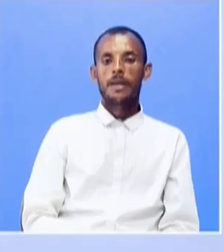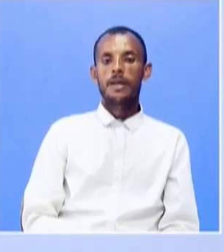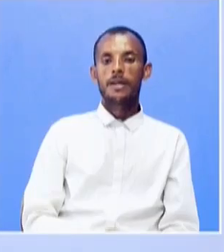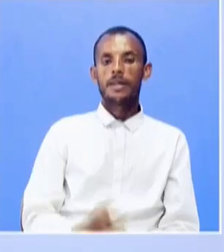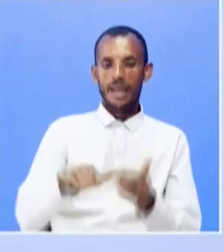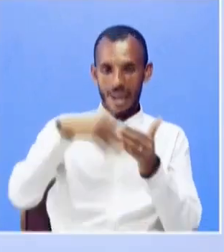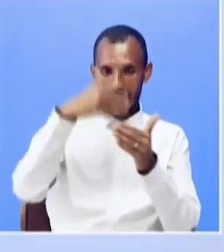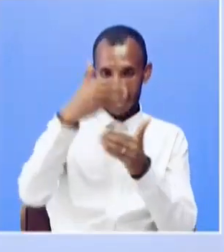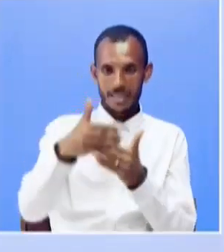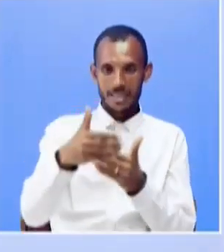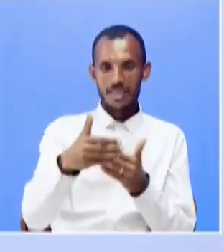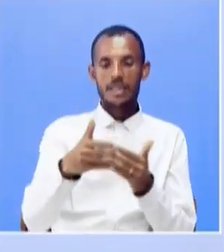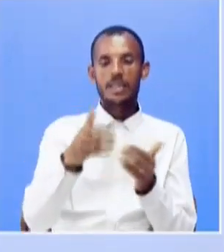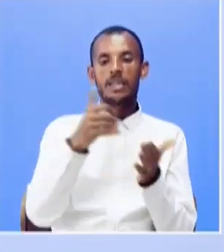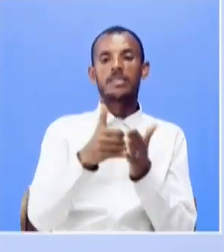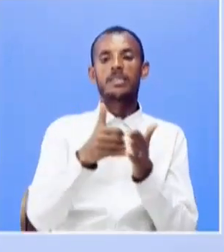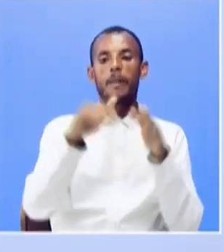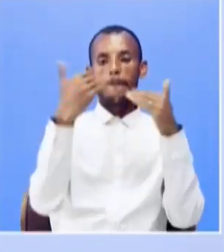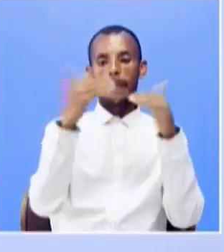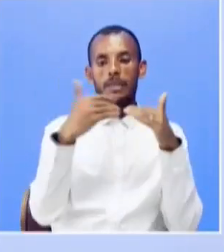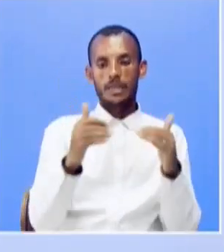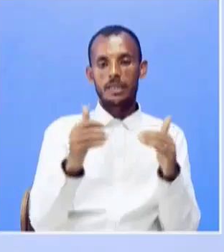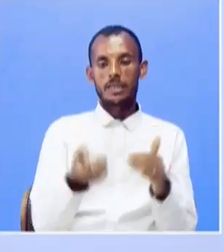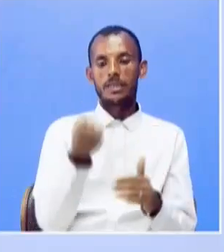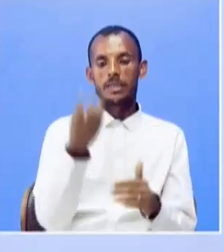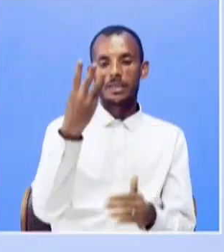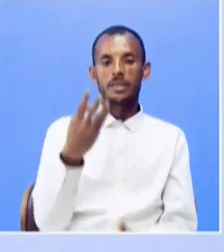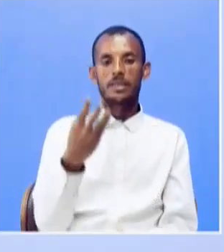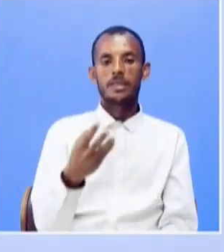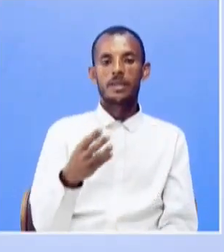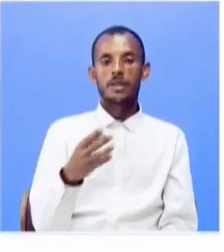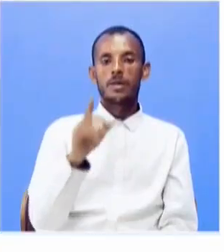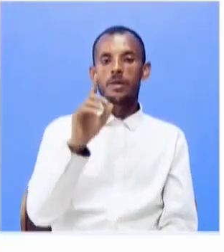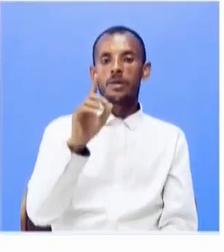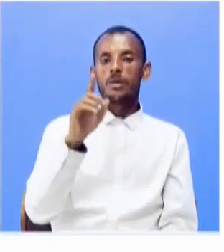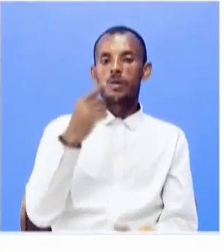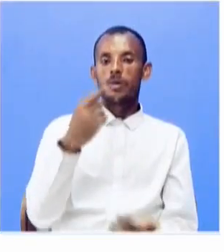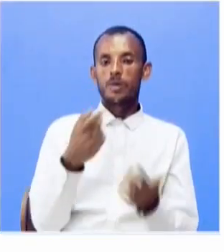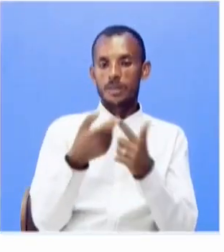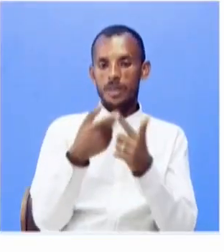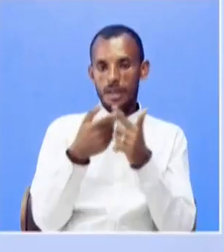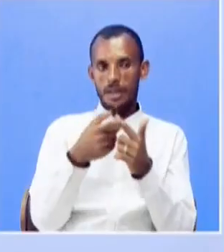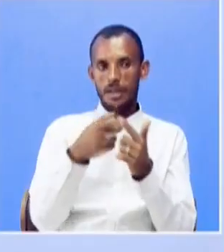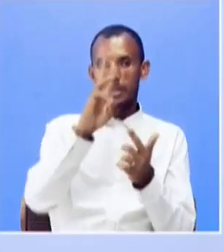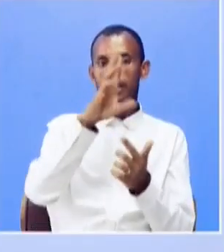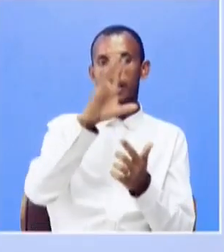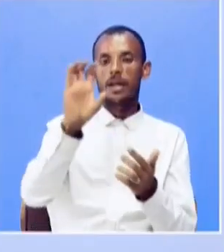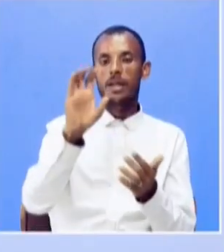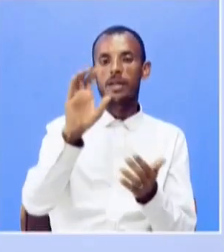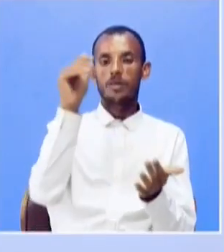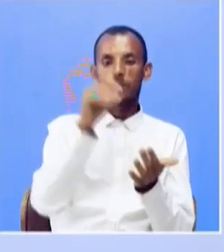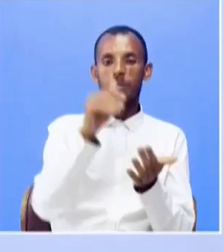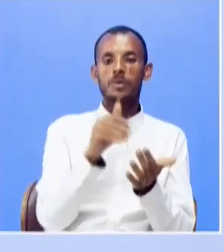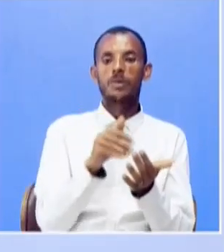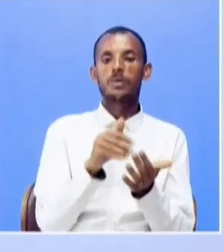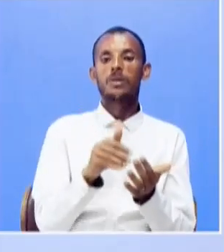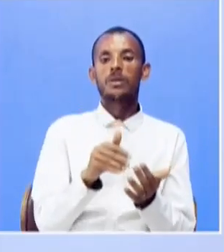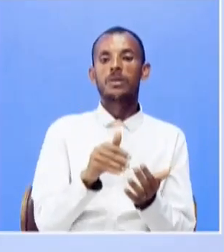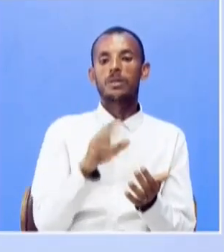Next to that, a certain portion of this income is found on this interval from 600 to